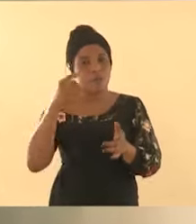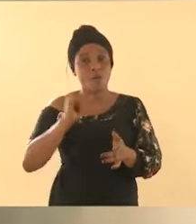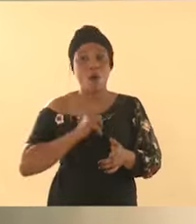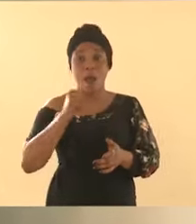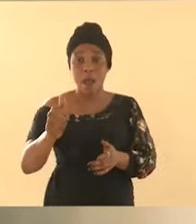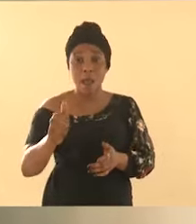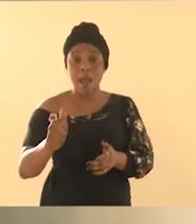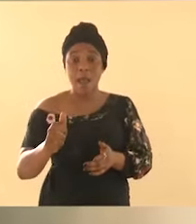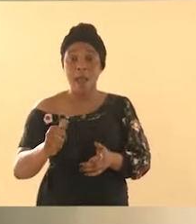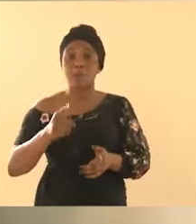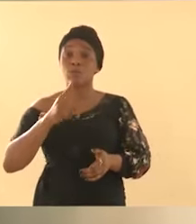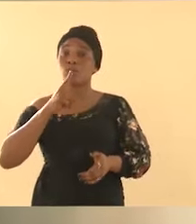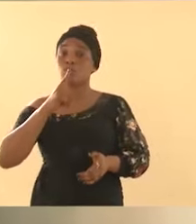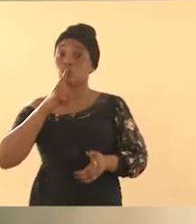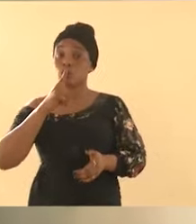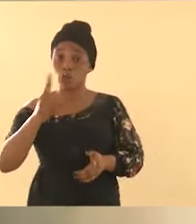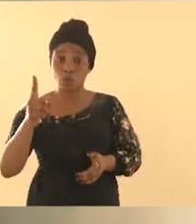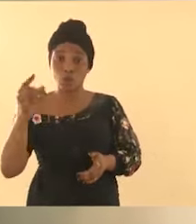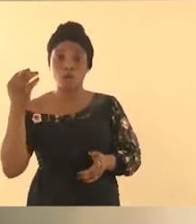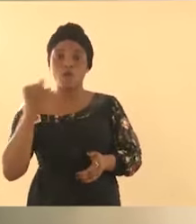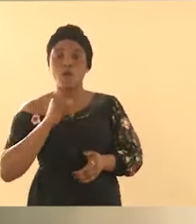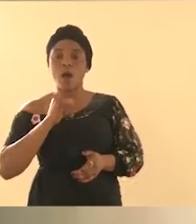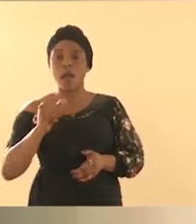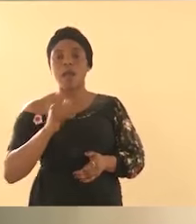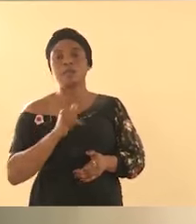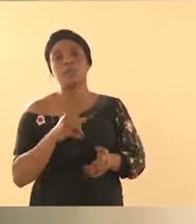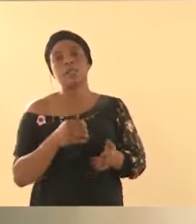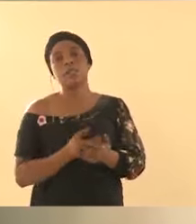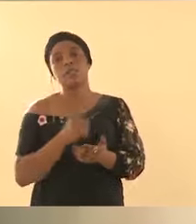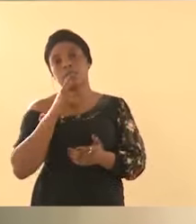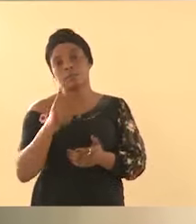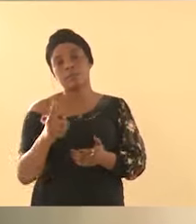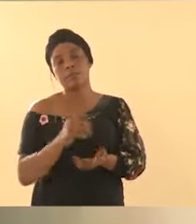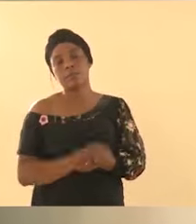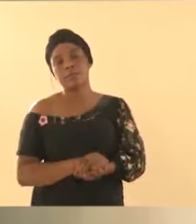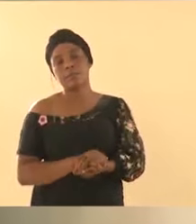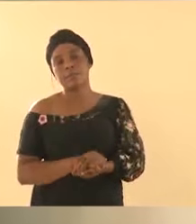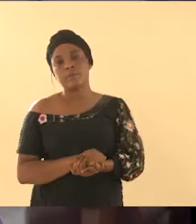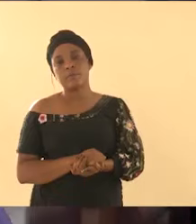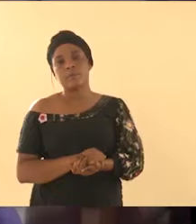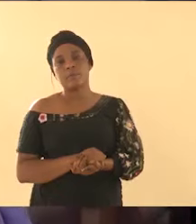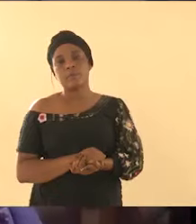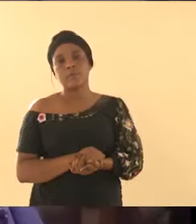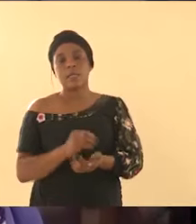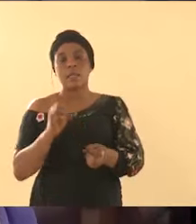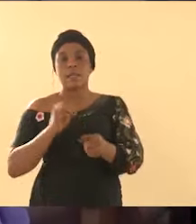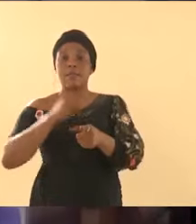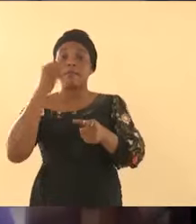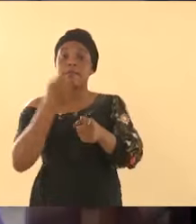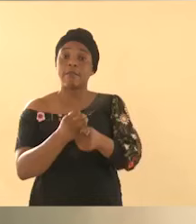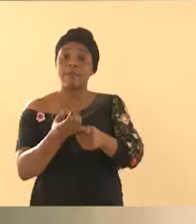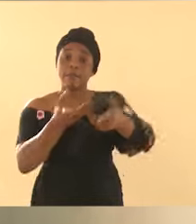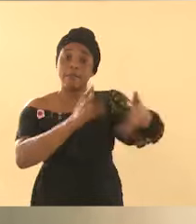to that critical part. For I am certain. Can we all say, for I am certain? For I am certain. Neither death,